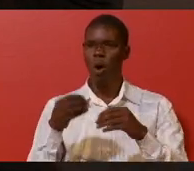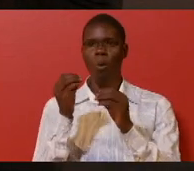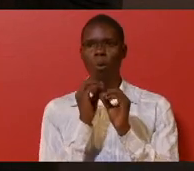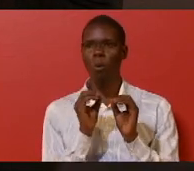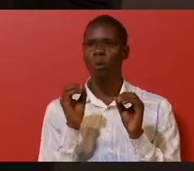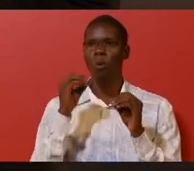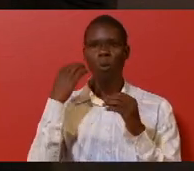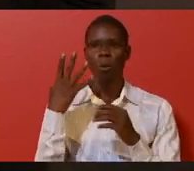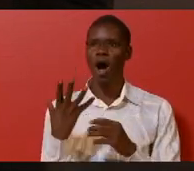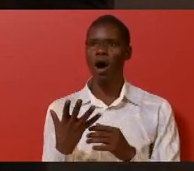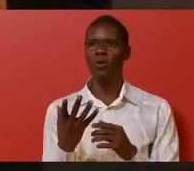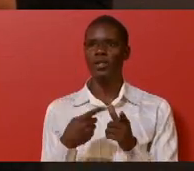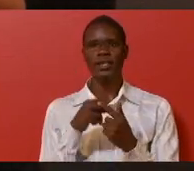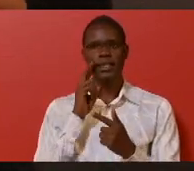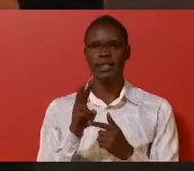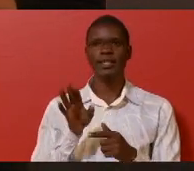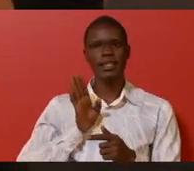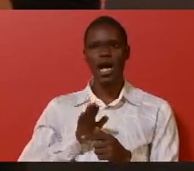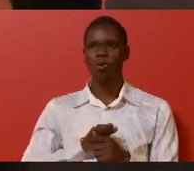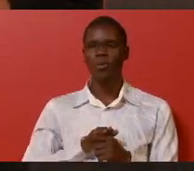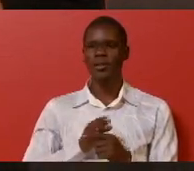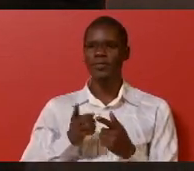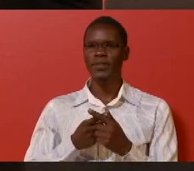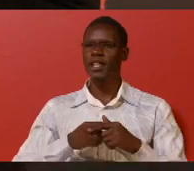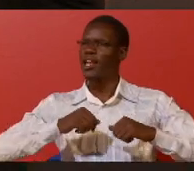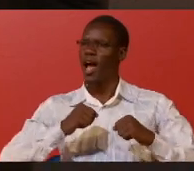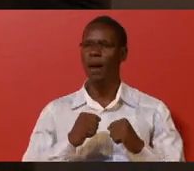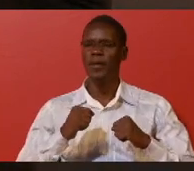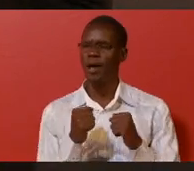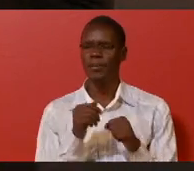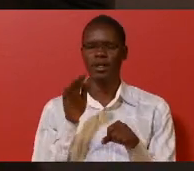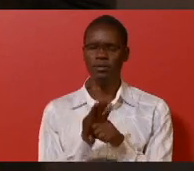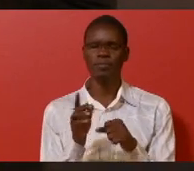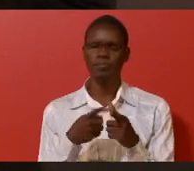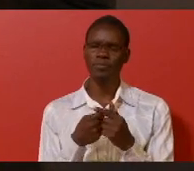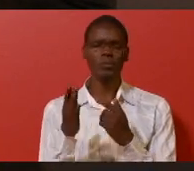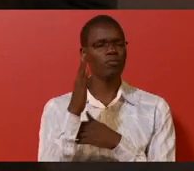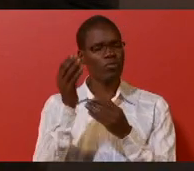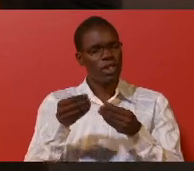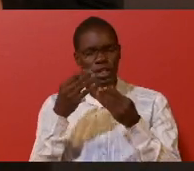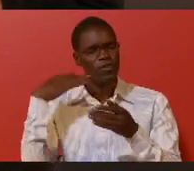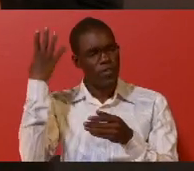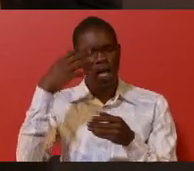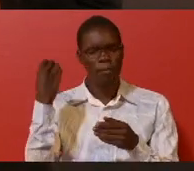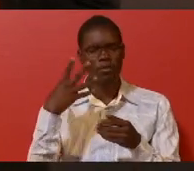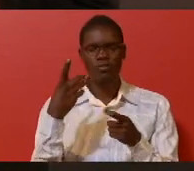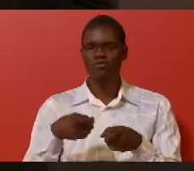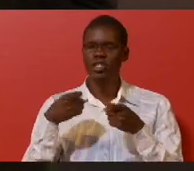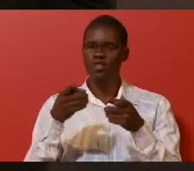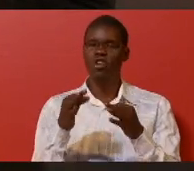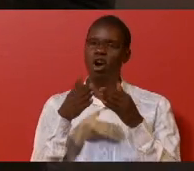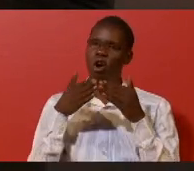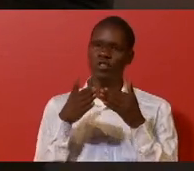man." When he sees Eve, he was excited. And God gives him this beautiful gift